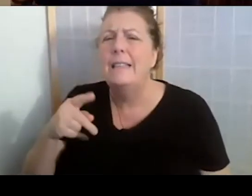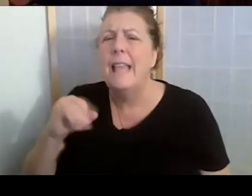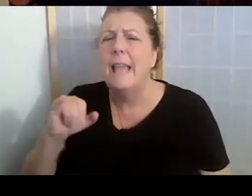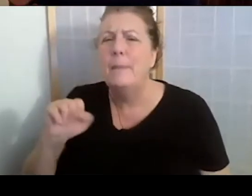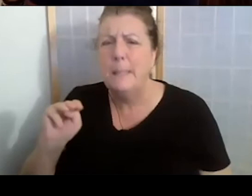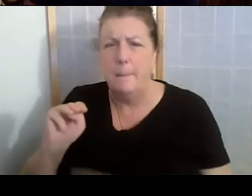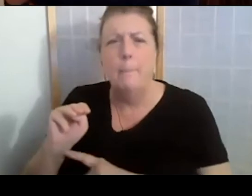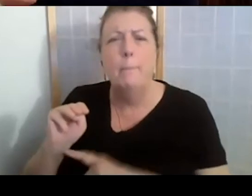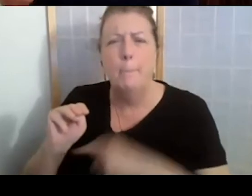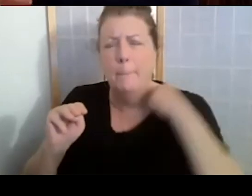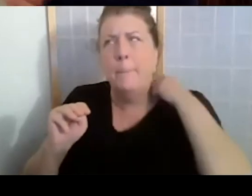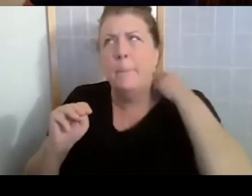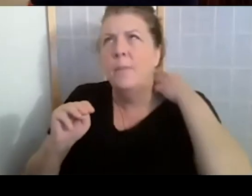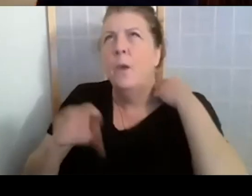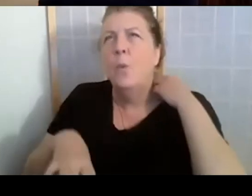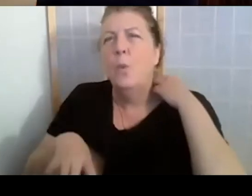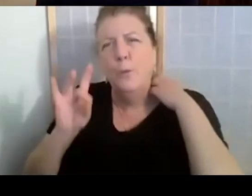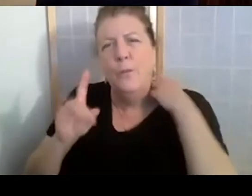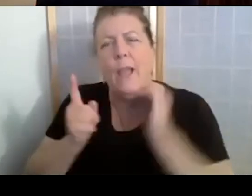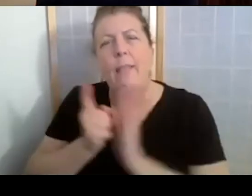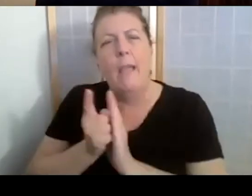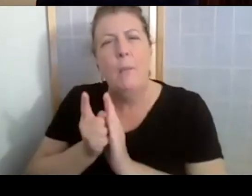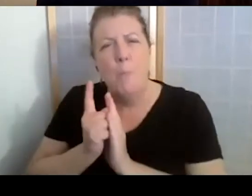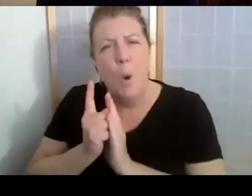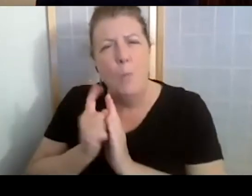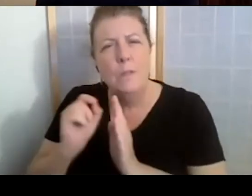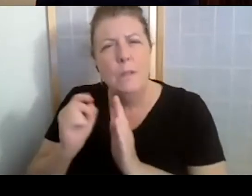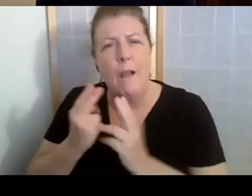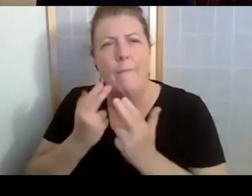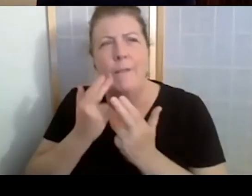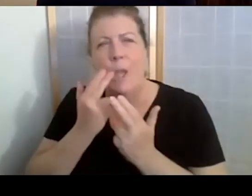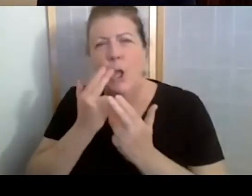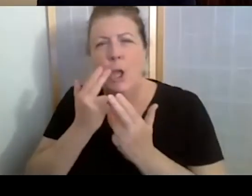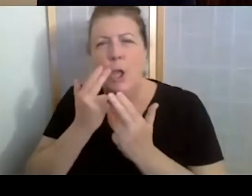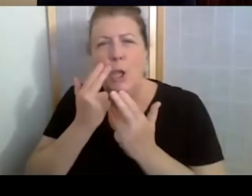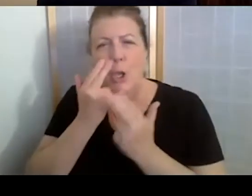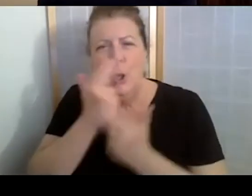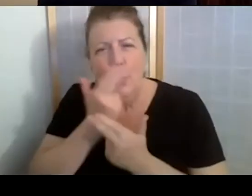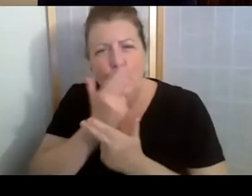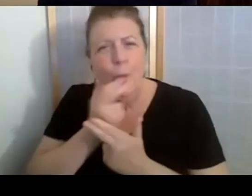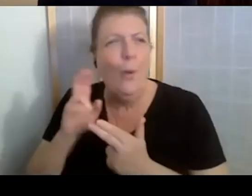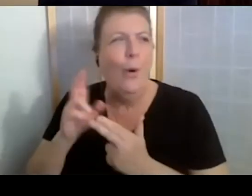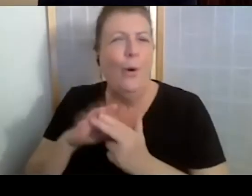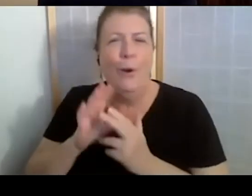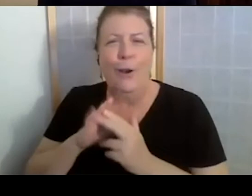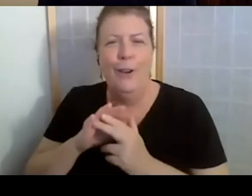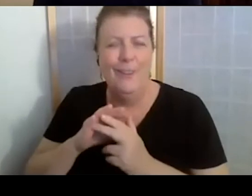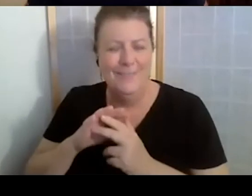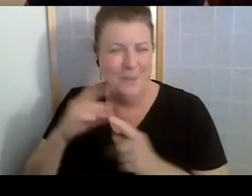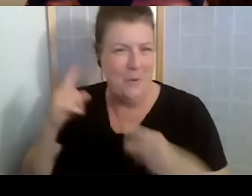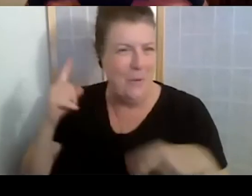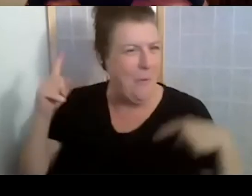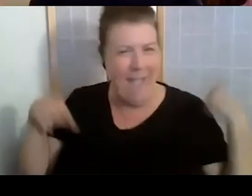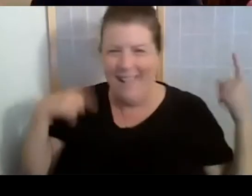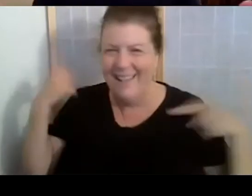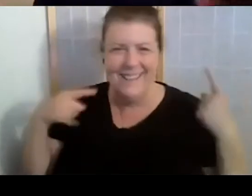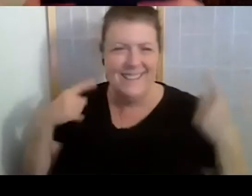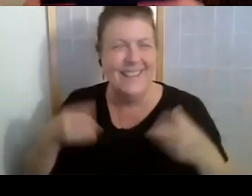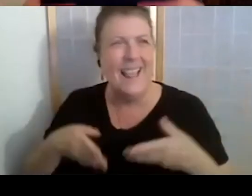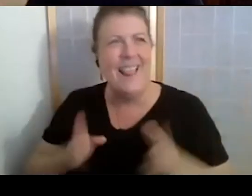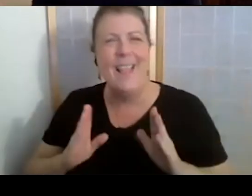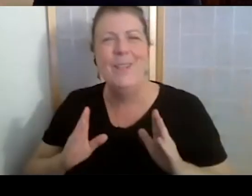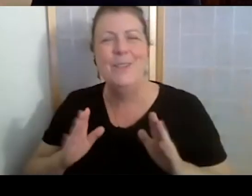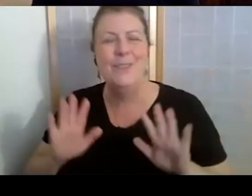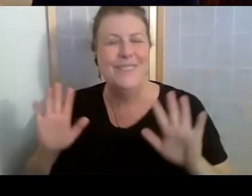find these like moments of humor or wackiness that allow you to sort of take a breath from. It's like, yes,